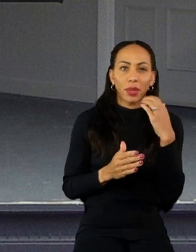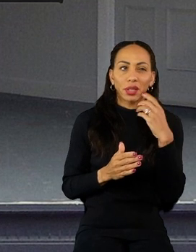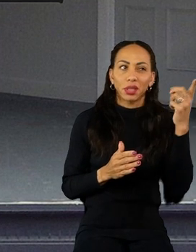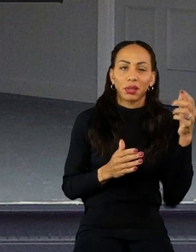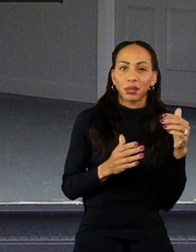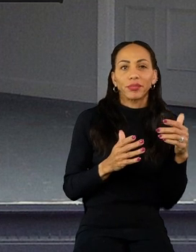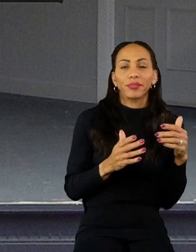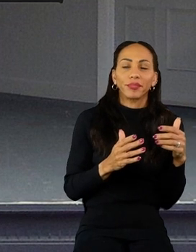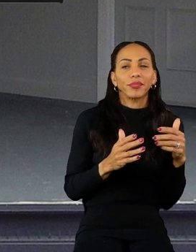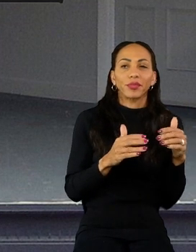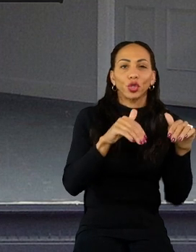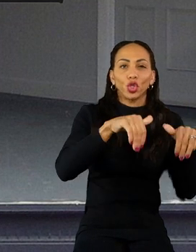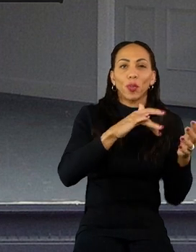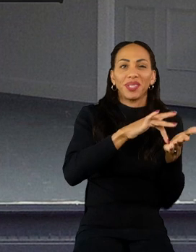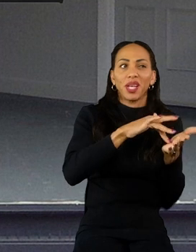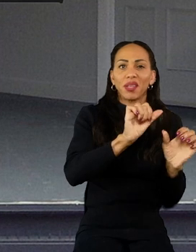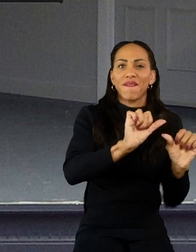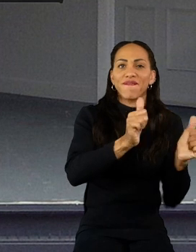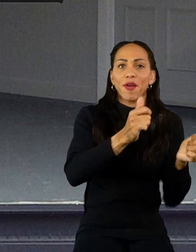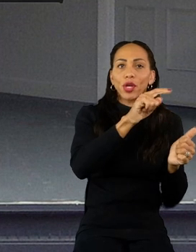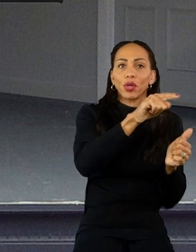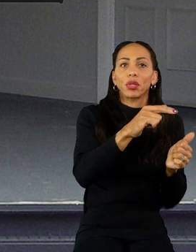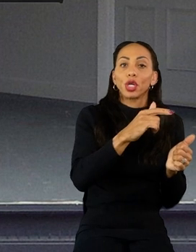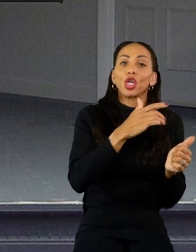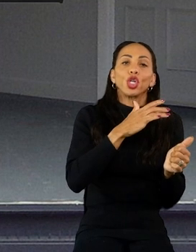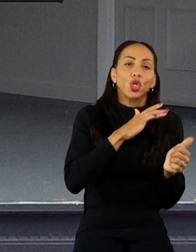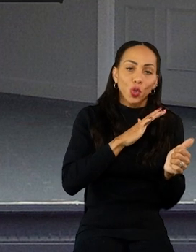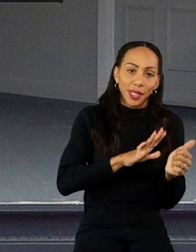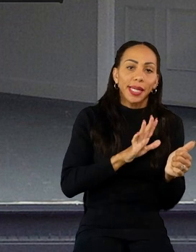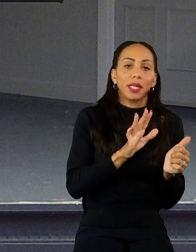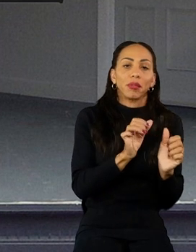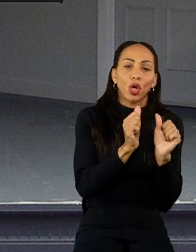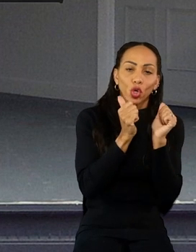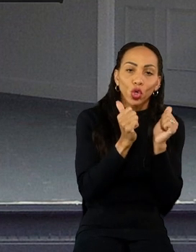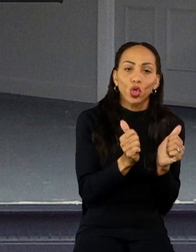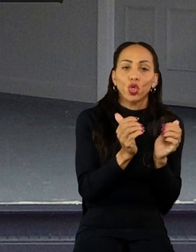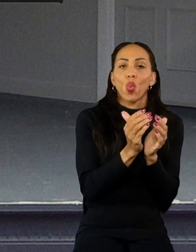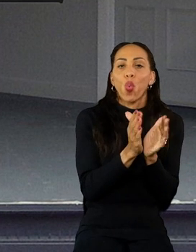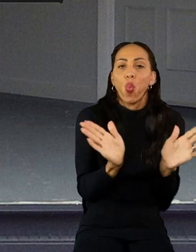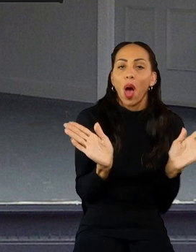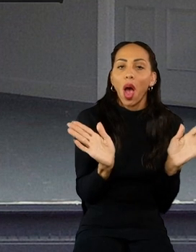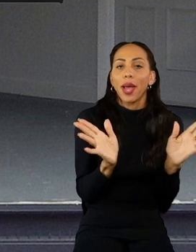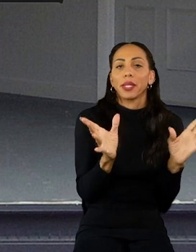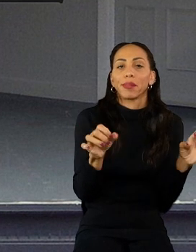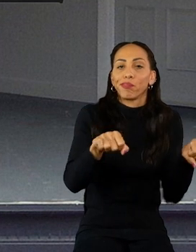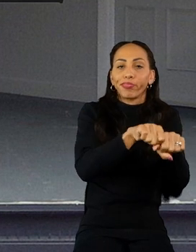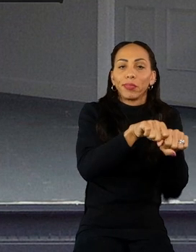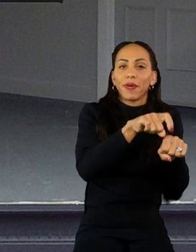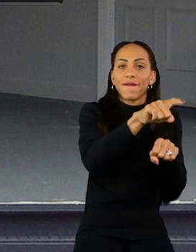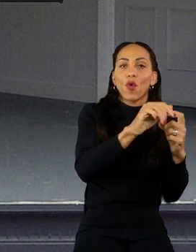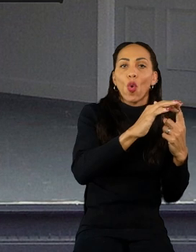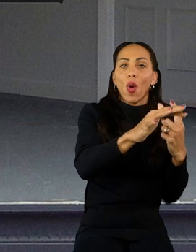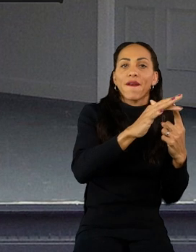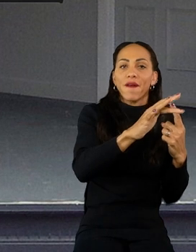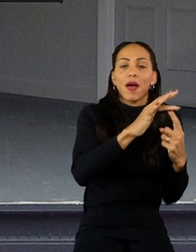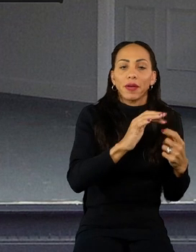They may want to think about that in Hong Kong. I'm sure they have it. I'm sure the shopping center in Hong Kong has a very good network connection, but always a wired connection is much more